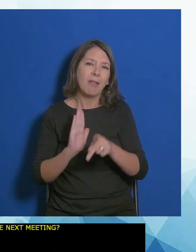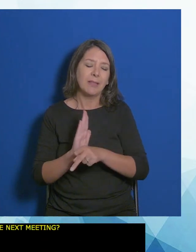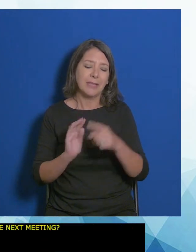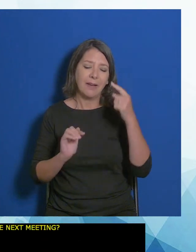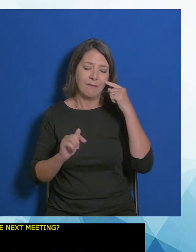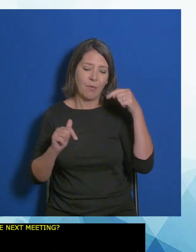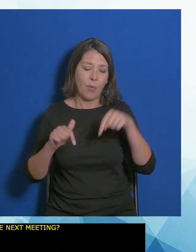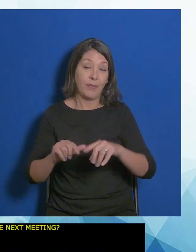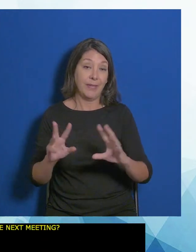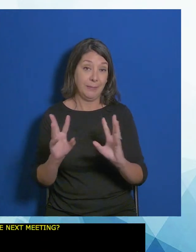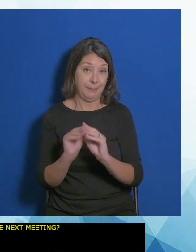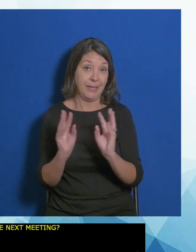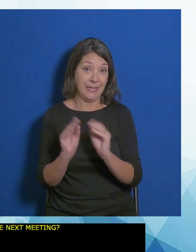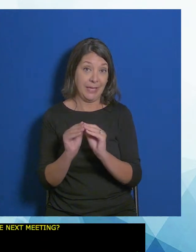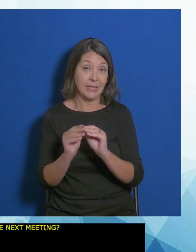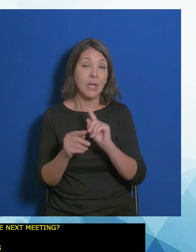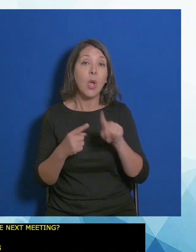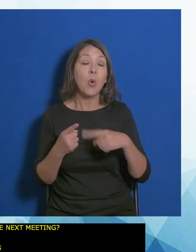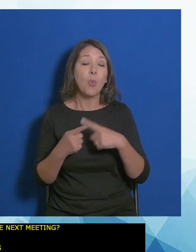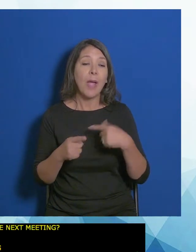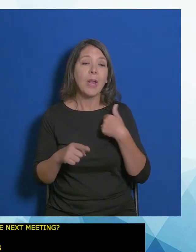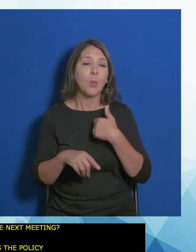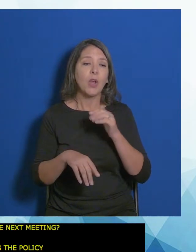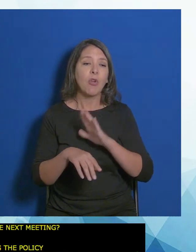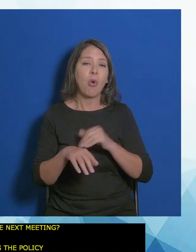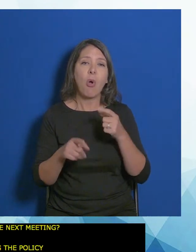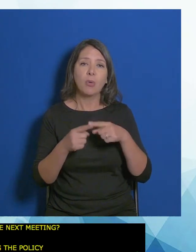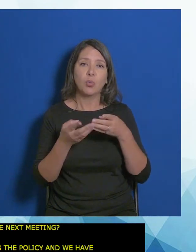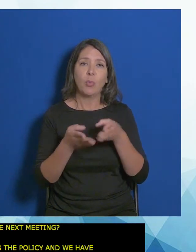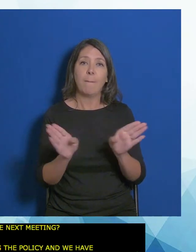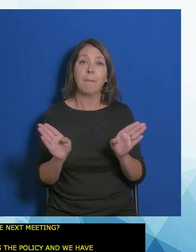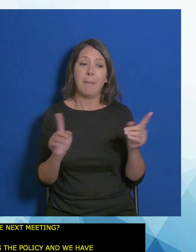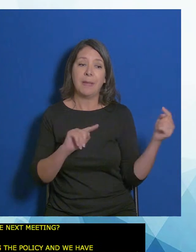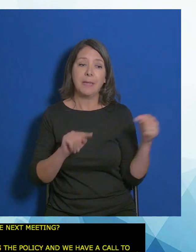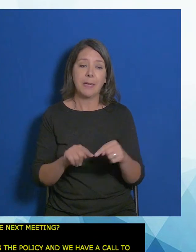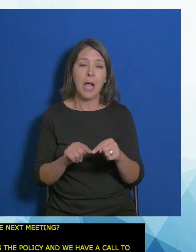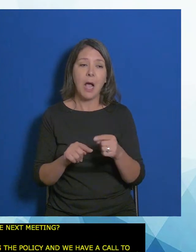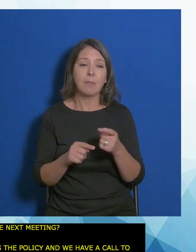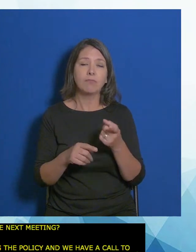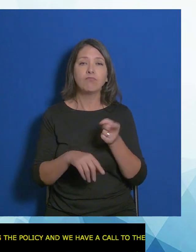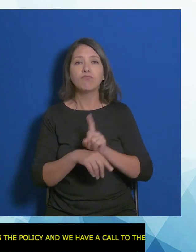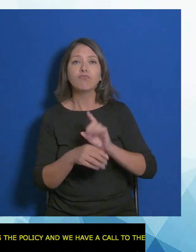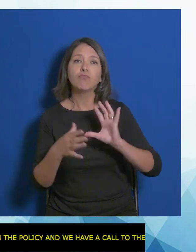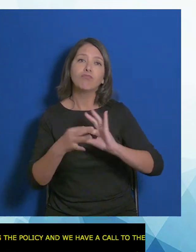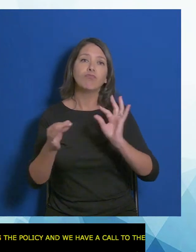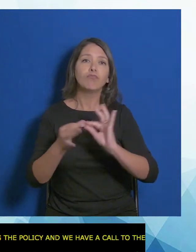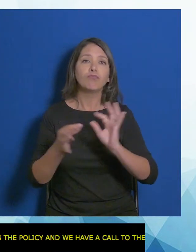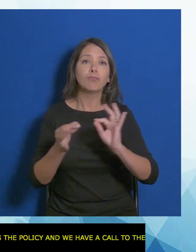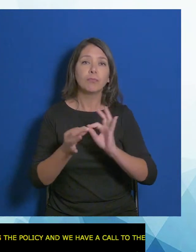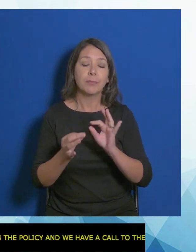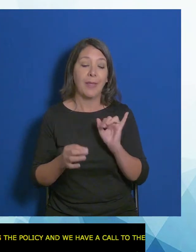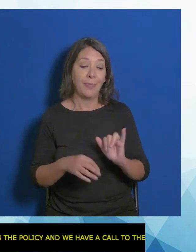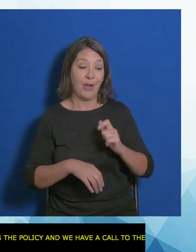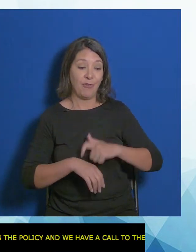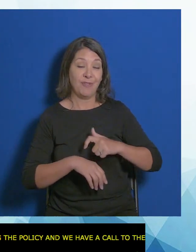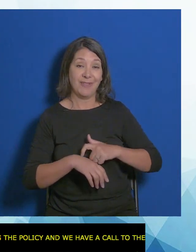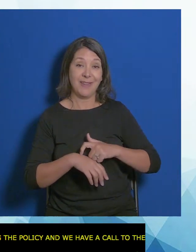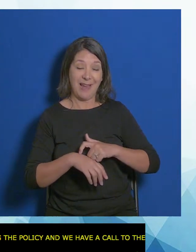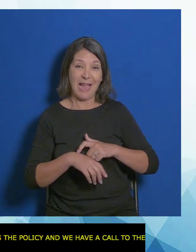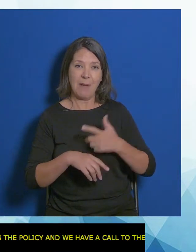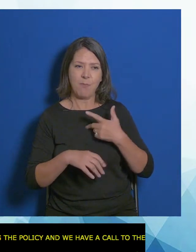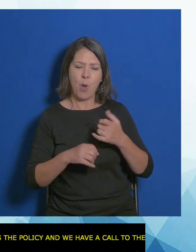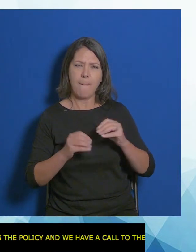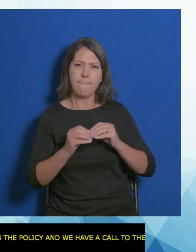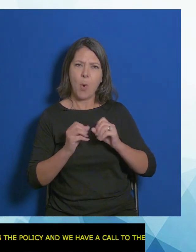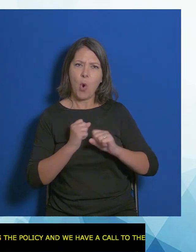when we have a call to the public and they come up to the podium, maybe extending the amount of time that